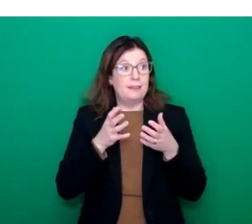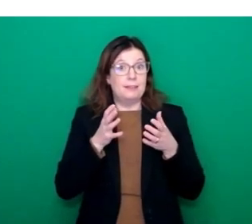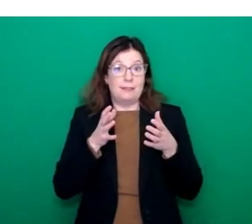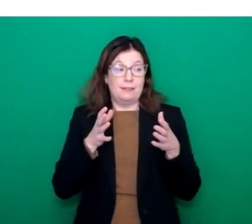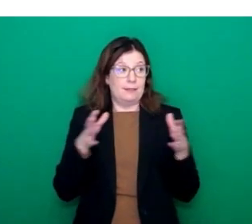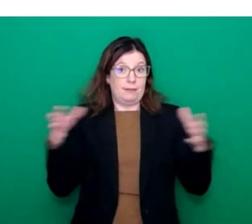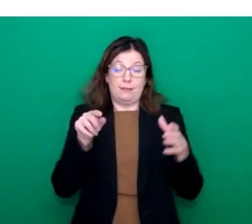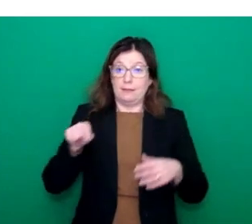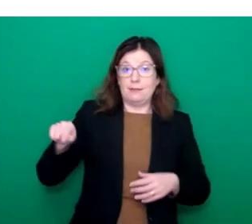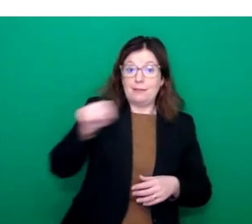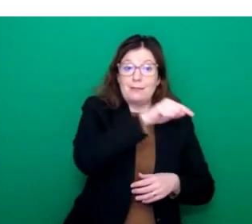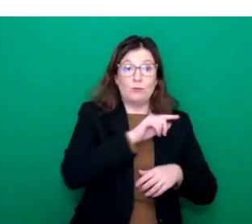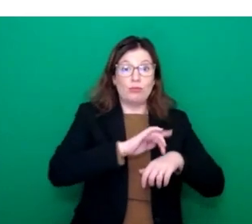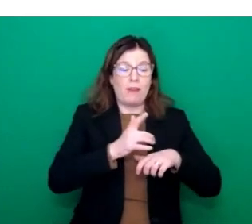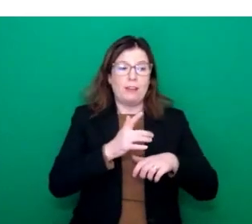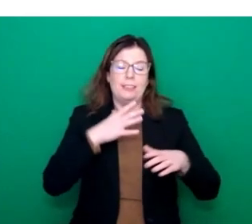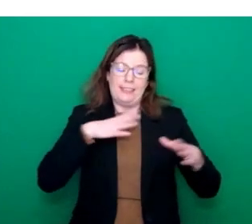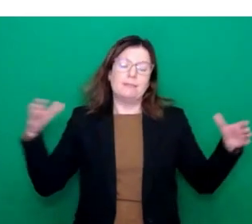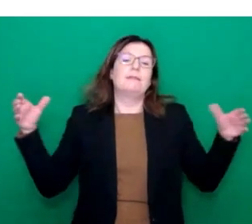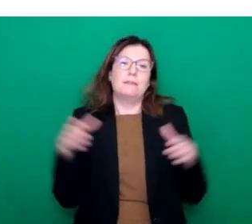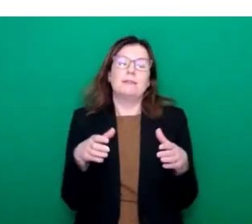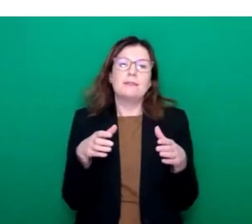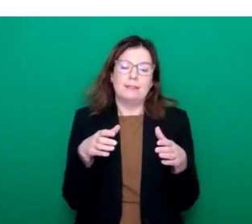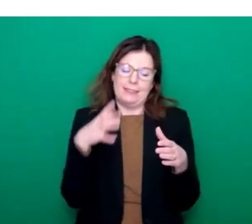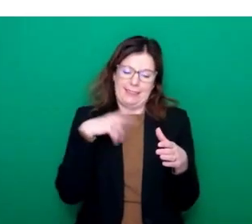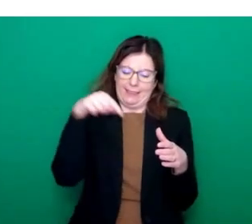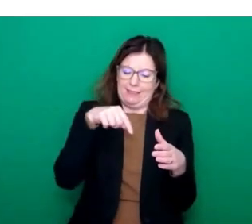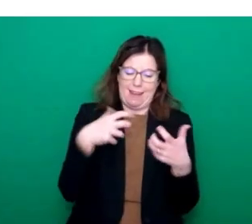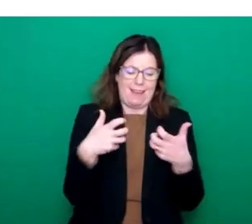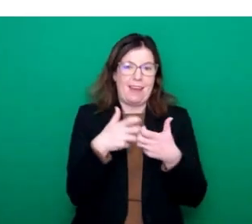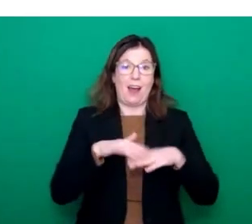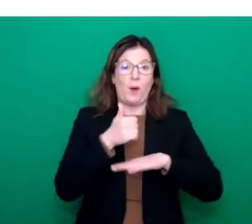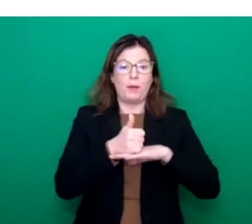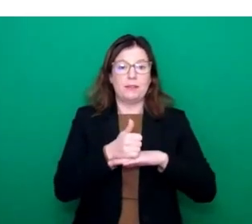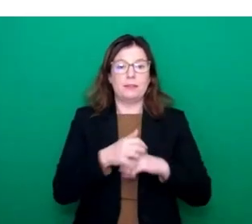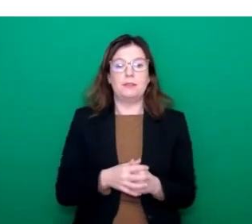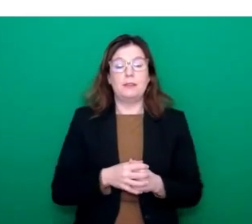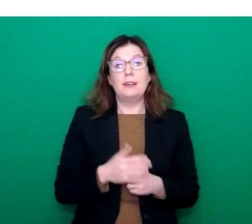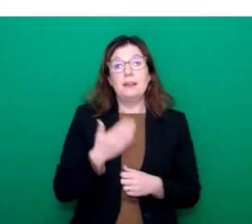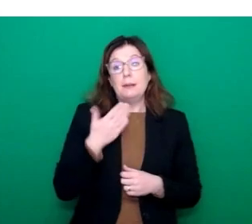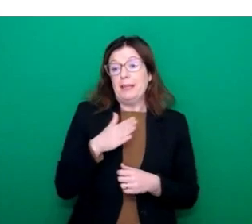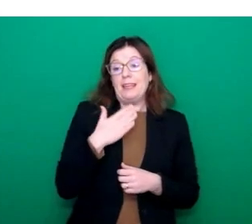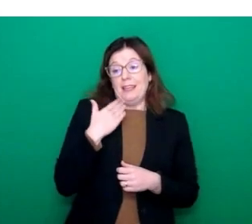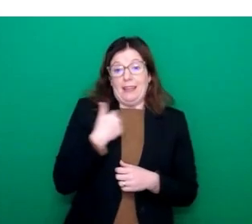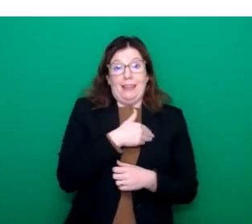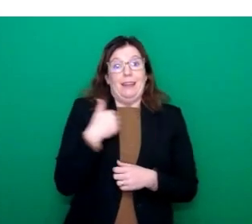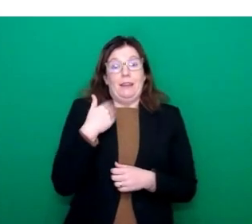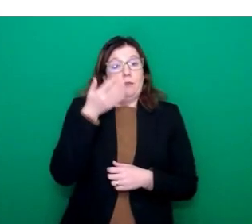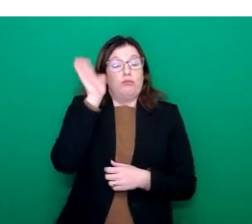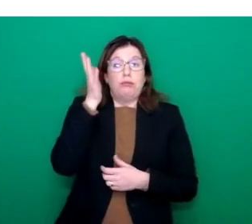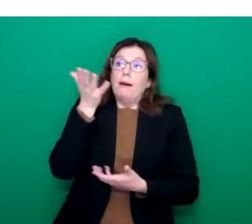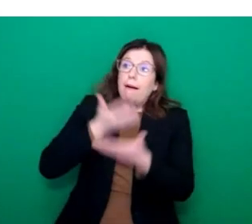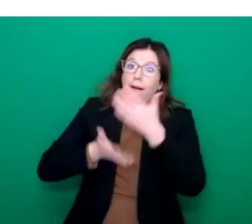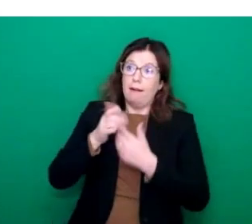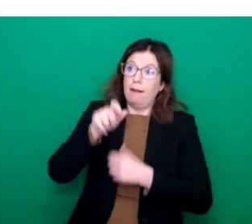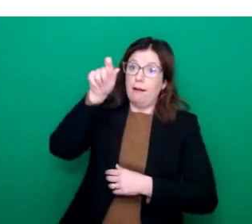up. Earlier on, we had a very touching talk, and it identified how the patient often